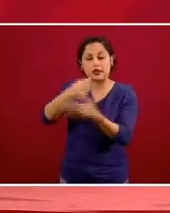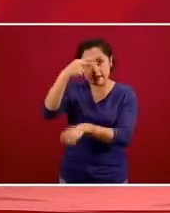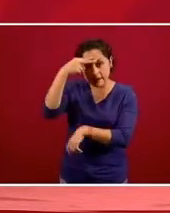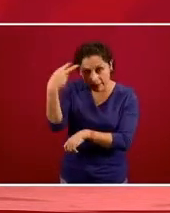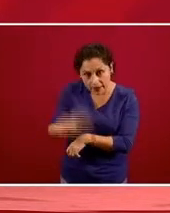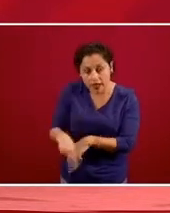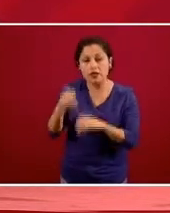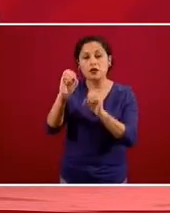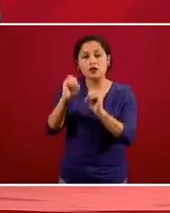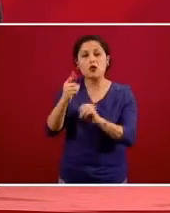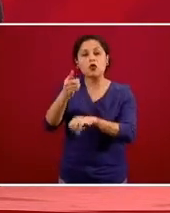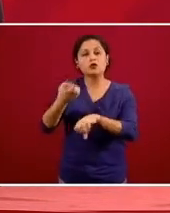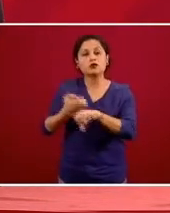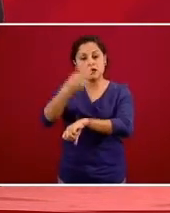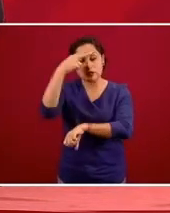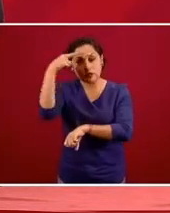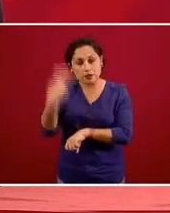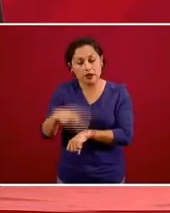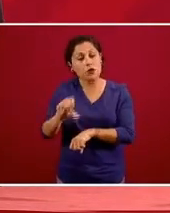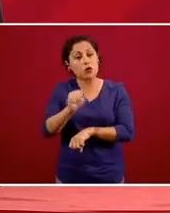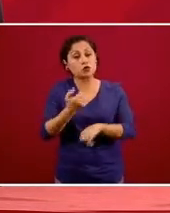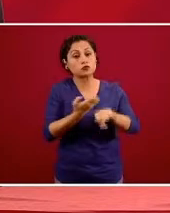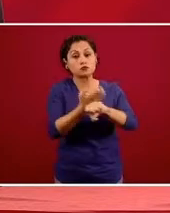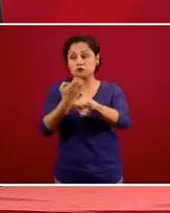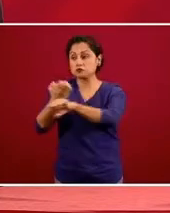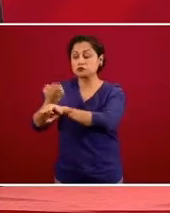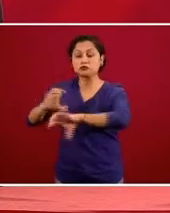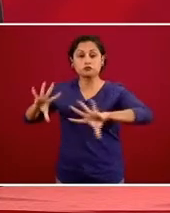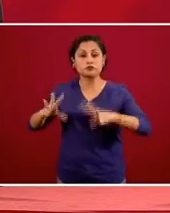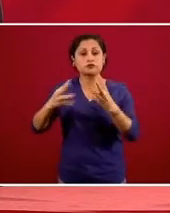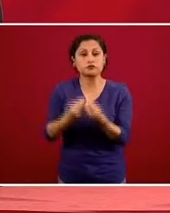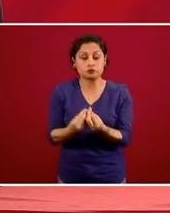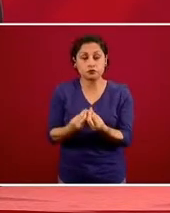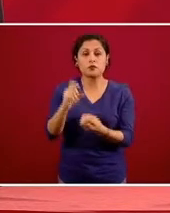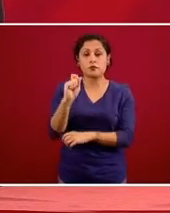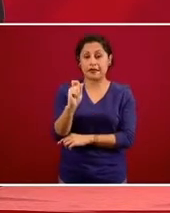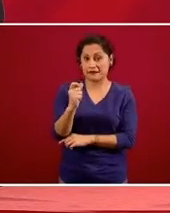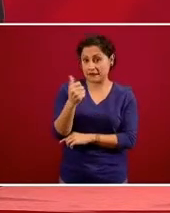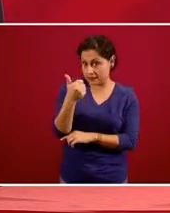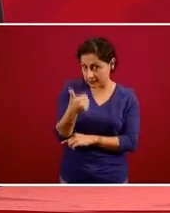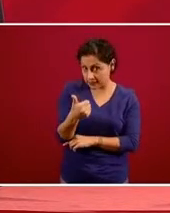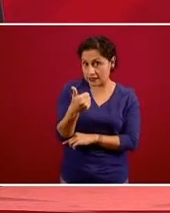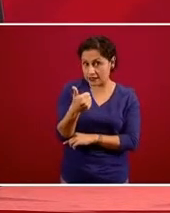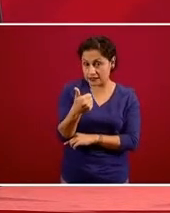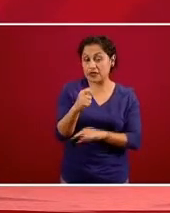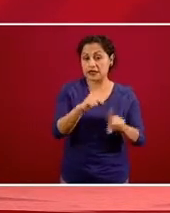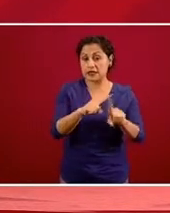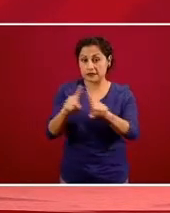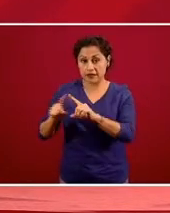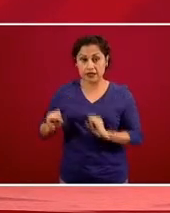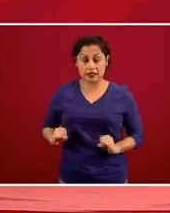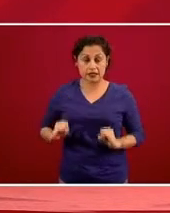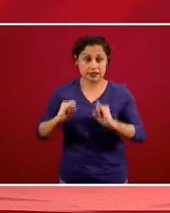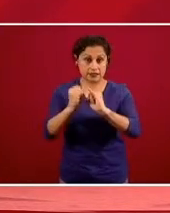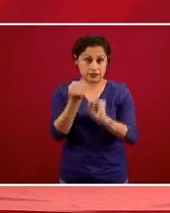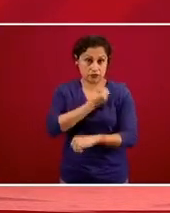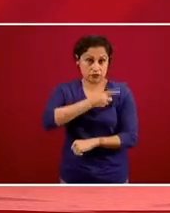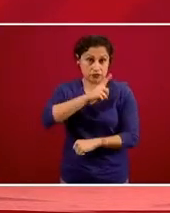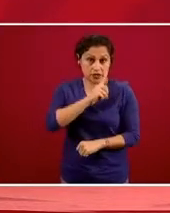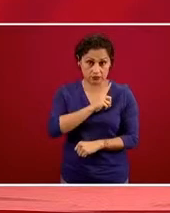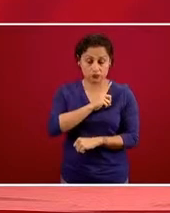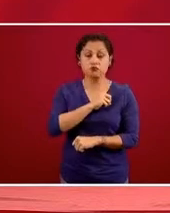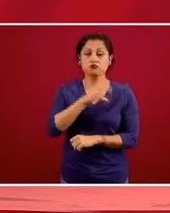Over the different hospitals and medical units that we have in Mexico City and over the country, and